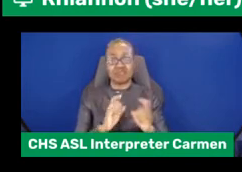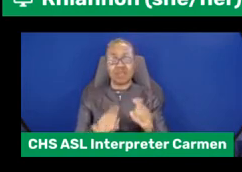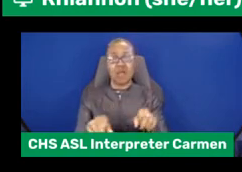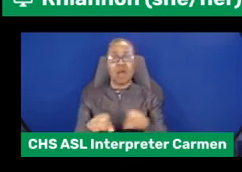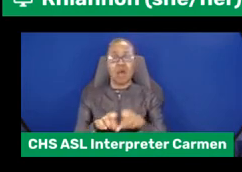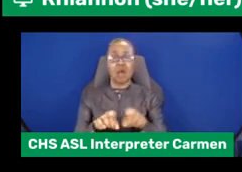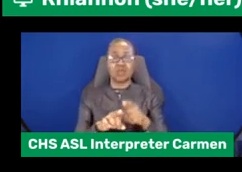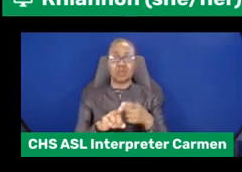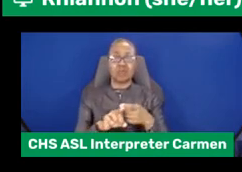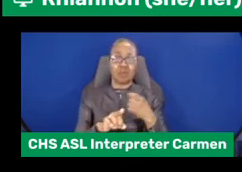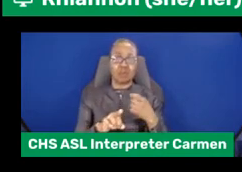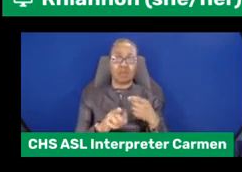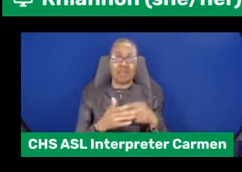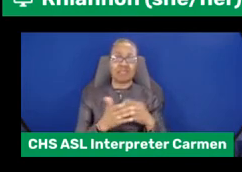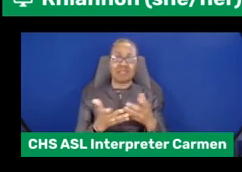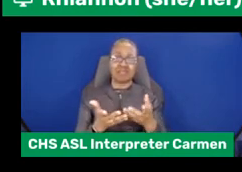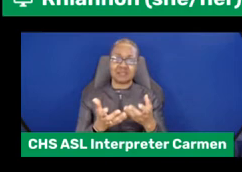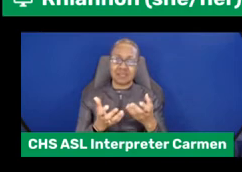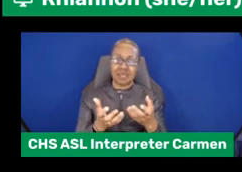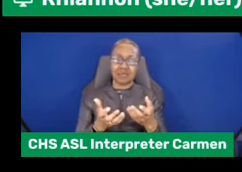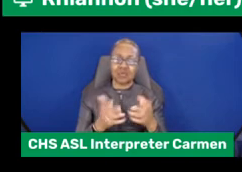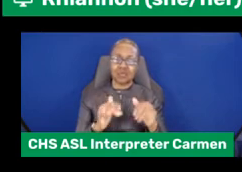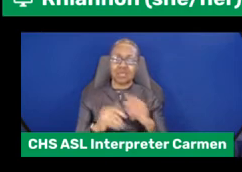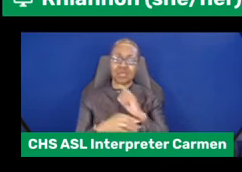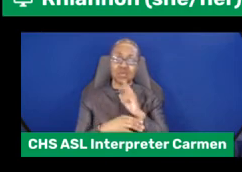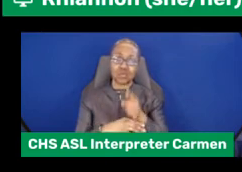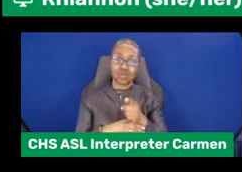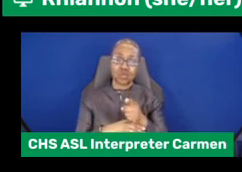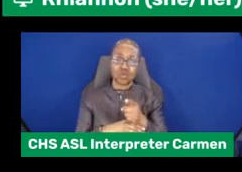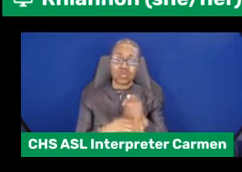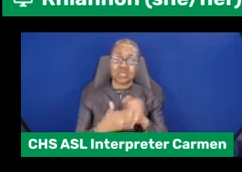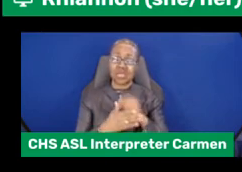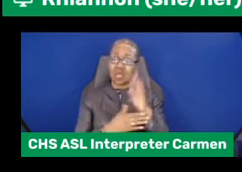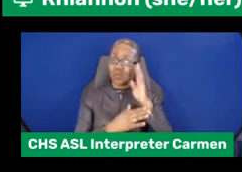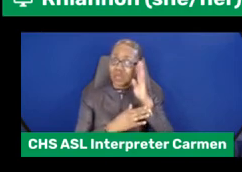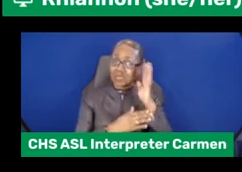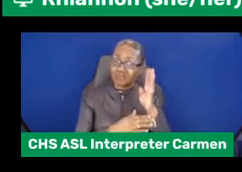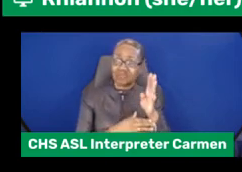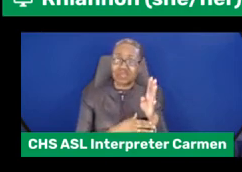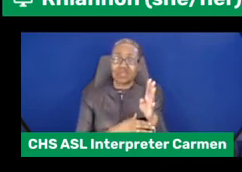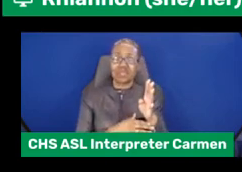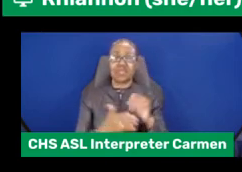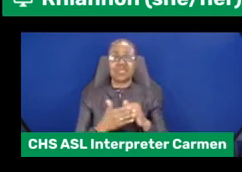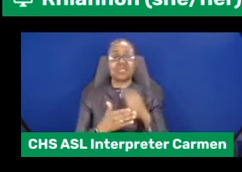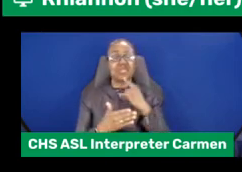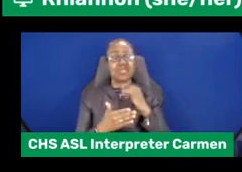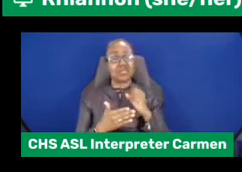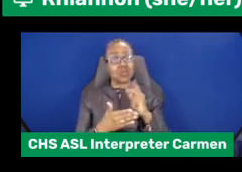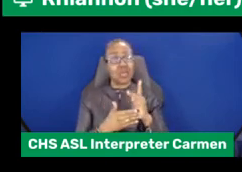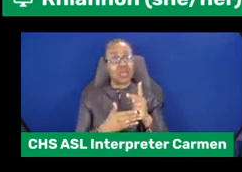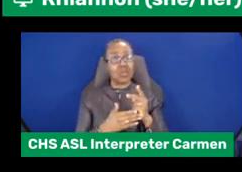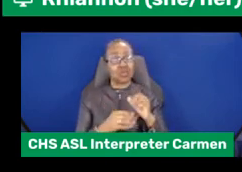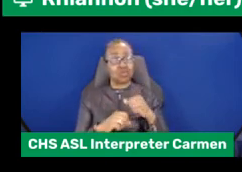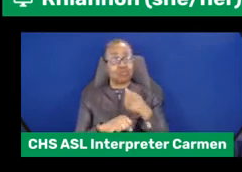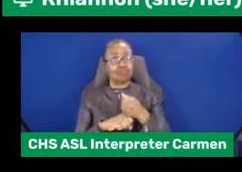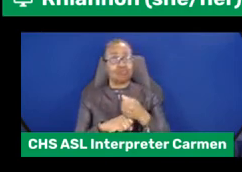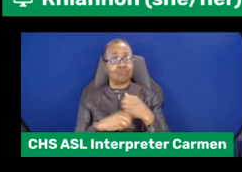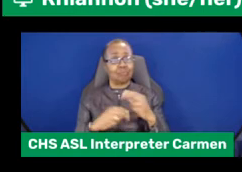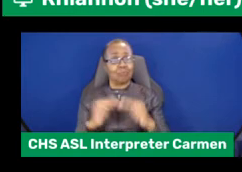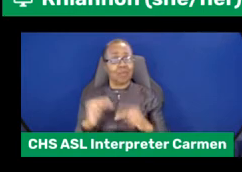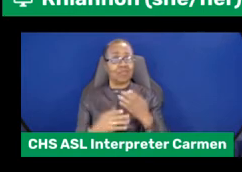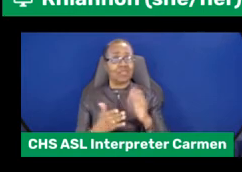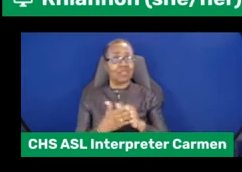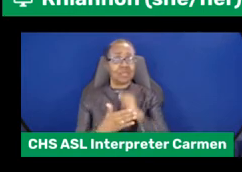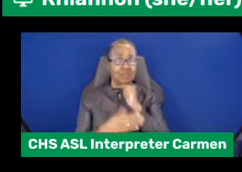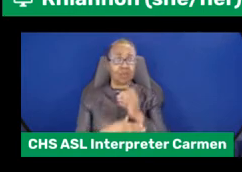from this desire to stay true to the creativity in us that says like, it's okay to build things that don't exist. We want